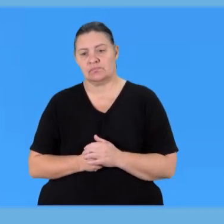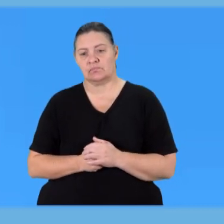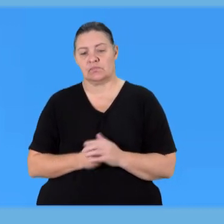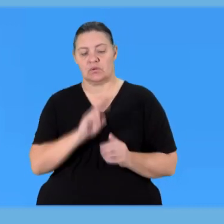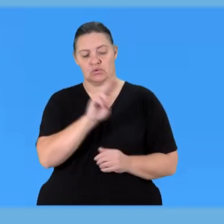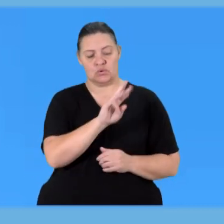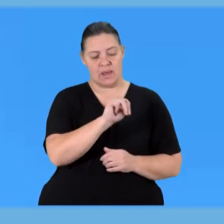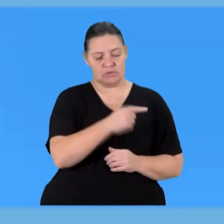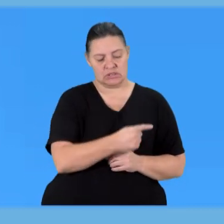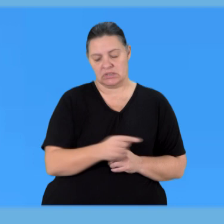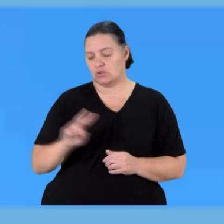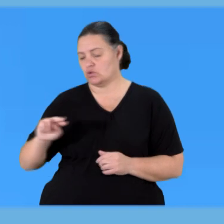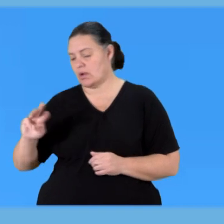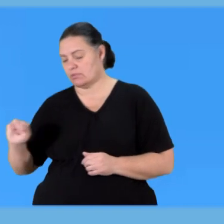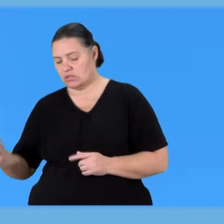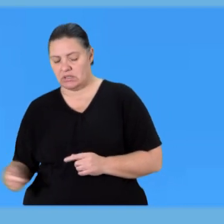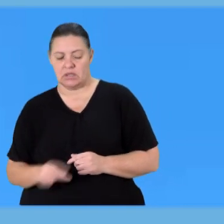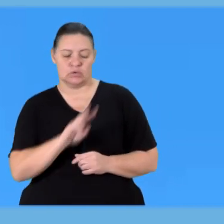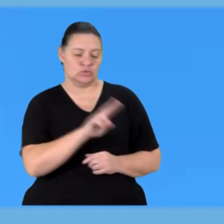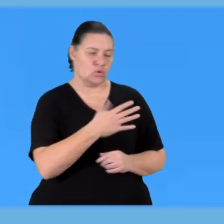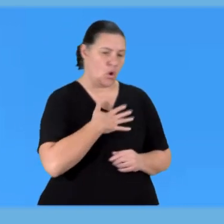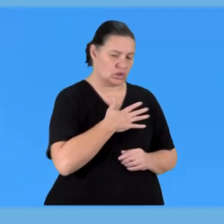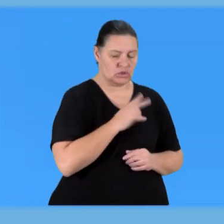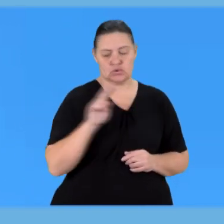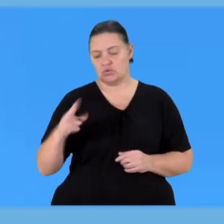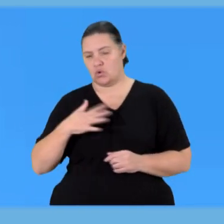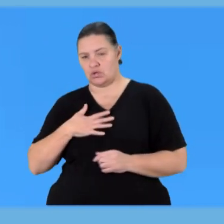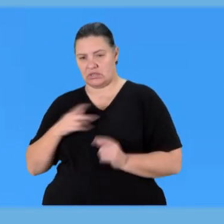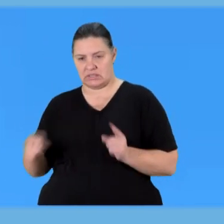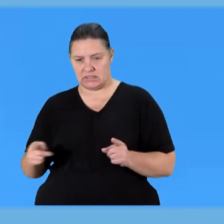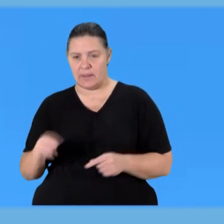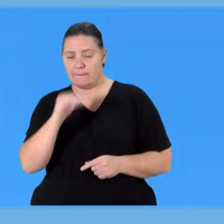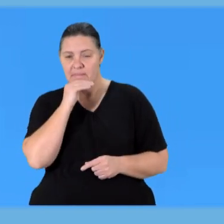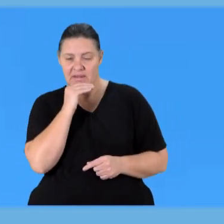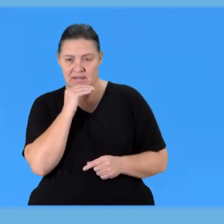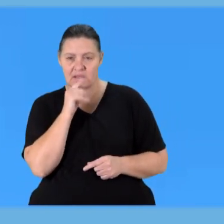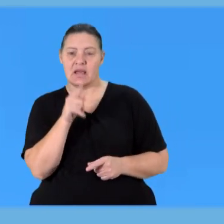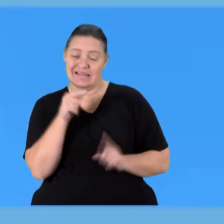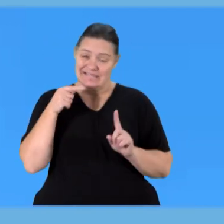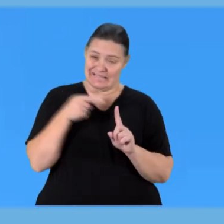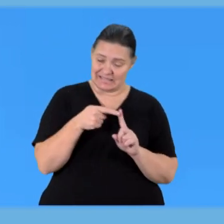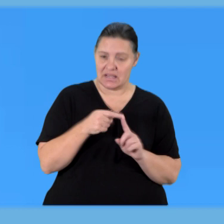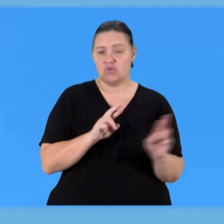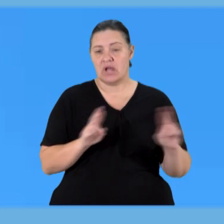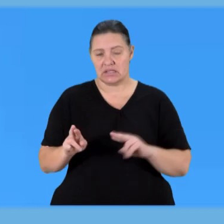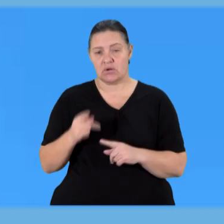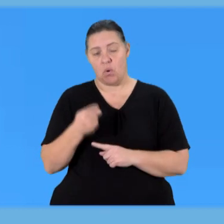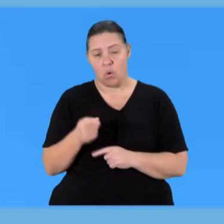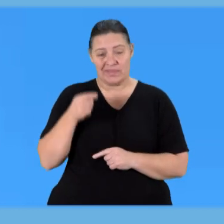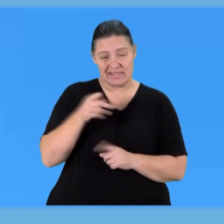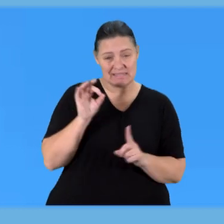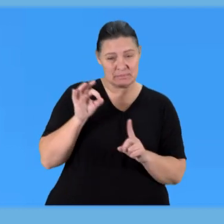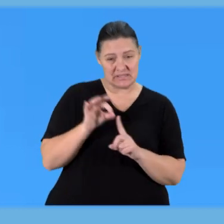So 2Mg, 2Mg, 2 oxygen, and 2 oxygen. So now that means this particular reaction or